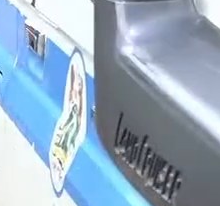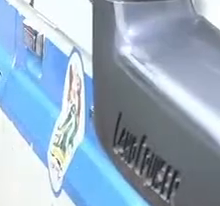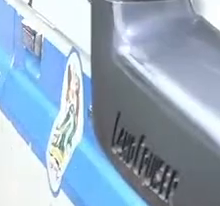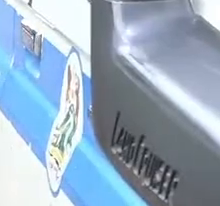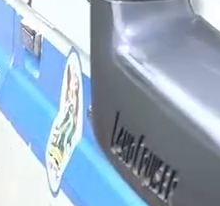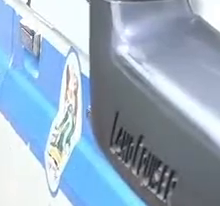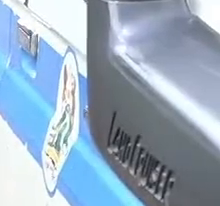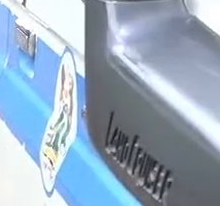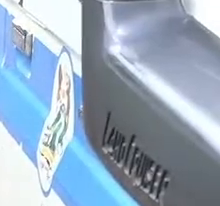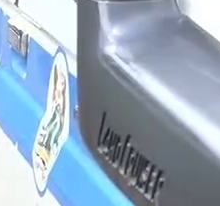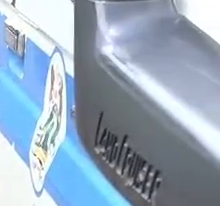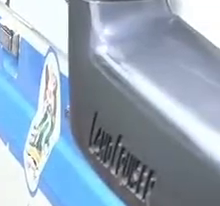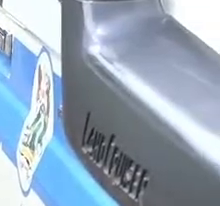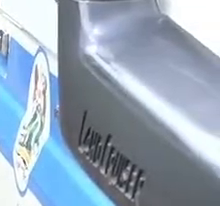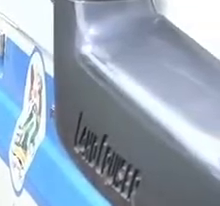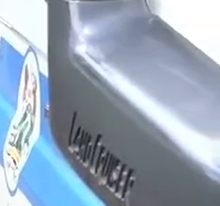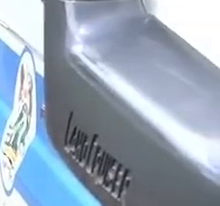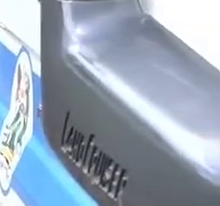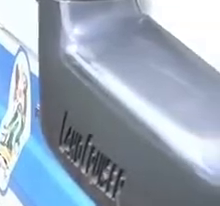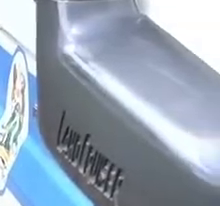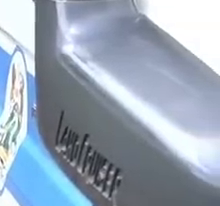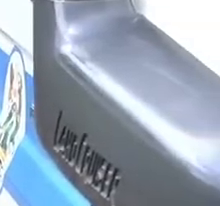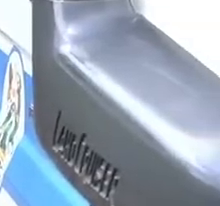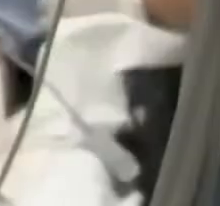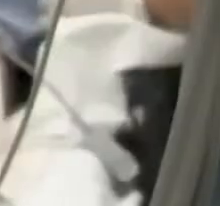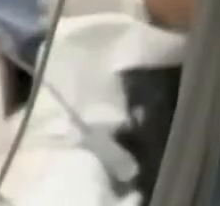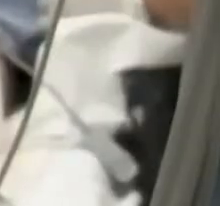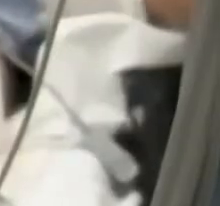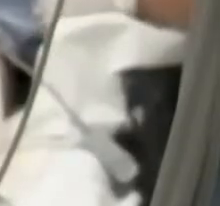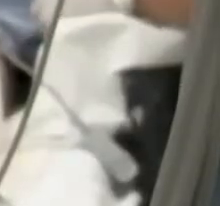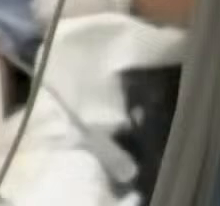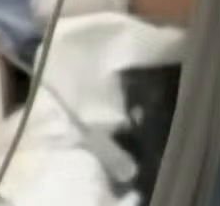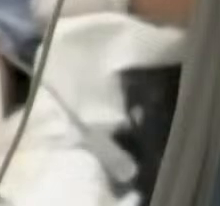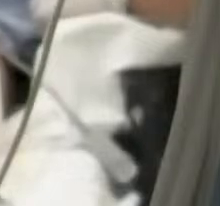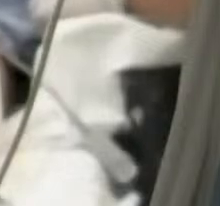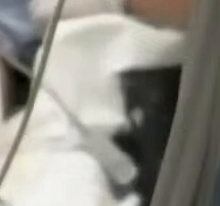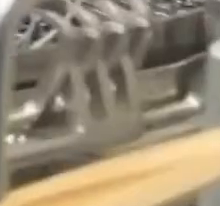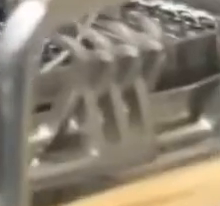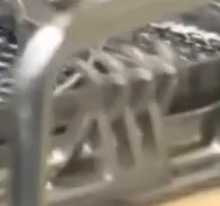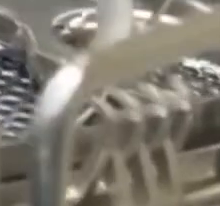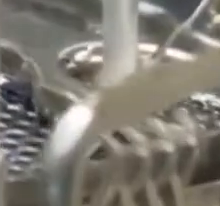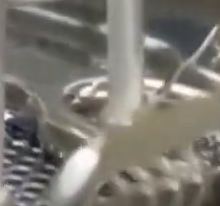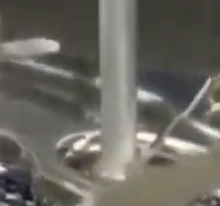Are you healthy, or rather, do you maintain a healthy lifestyle?